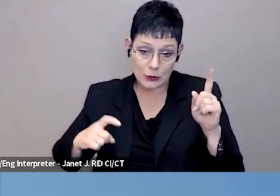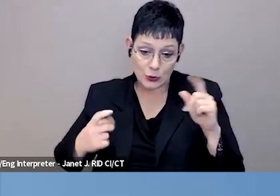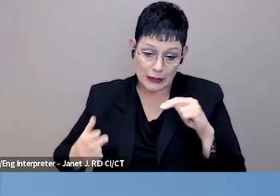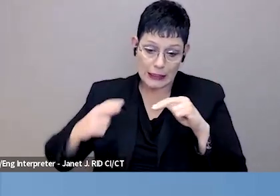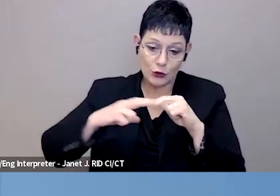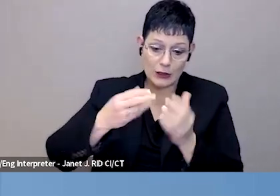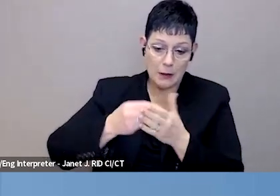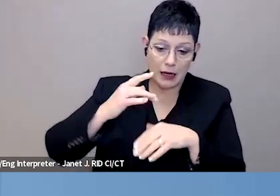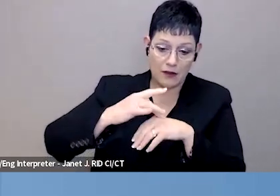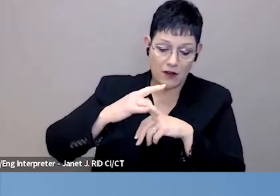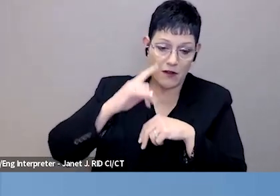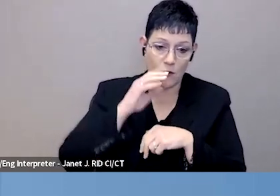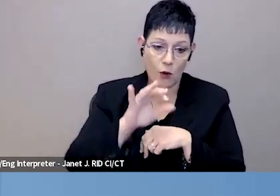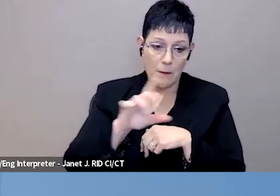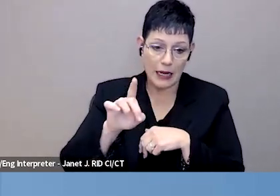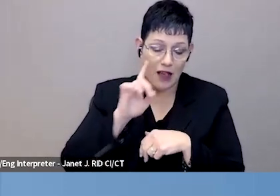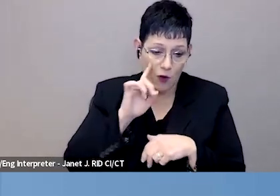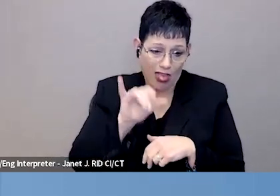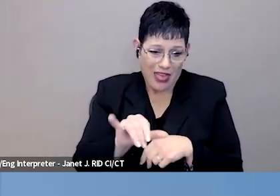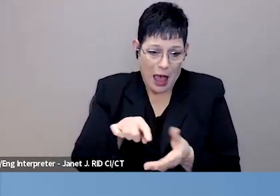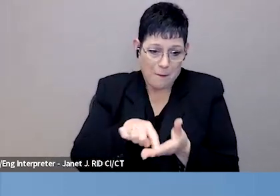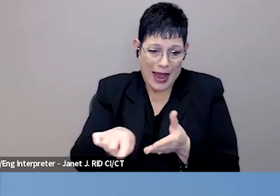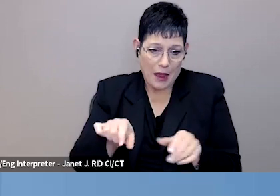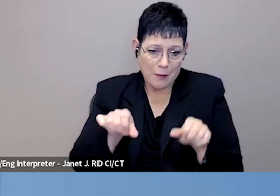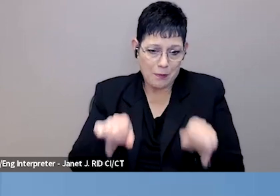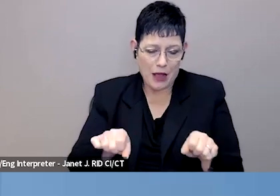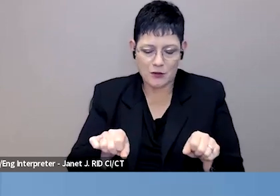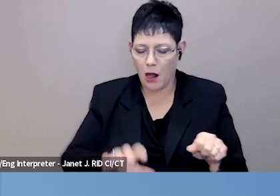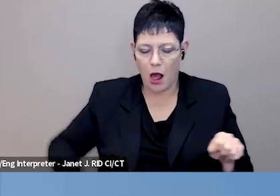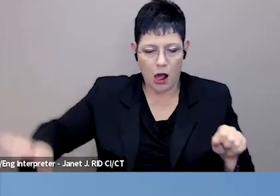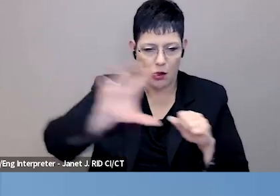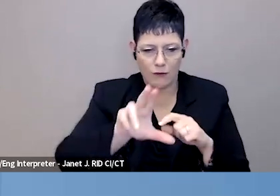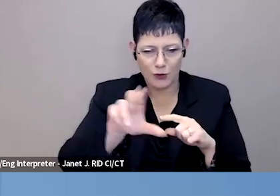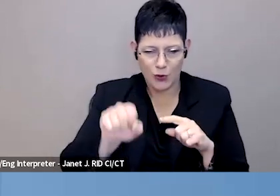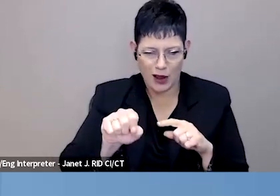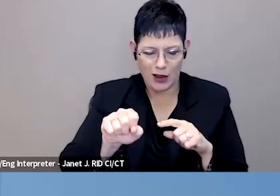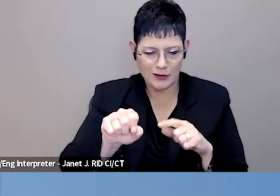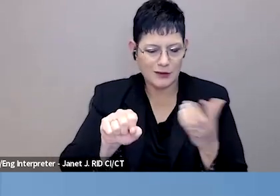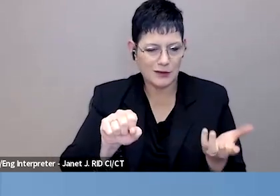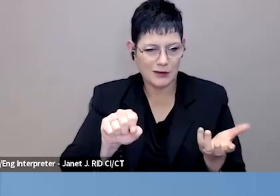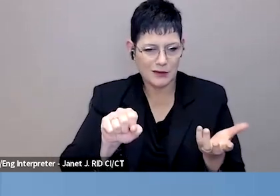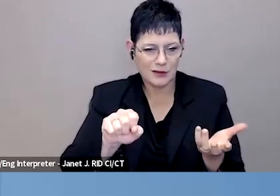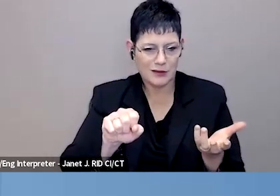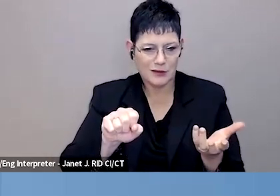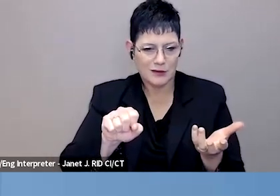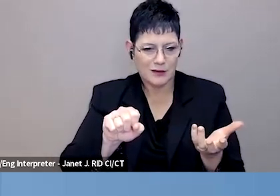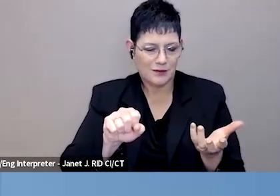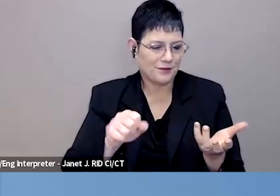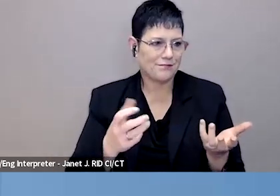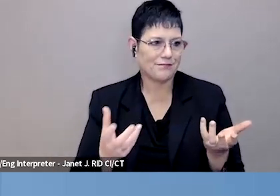increase funding for Medicaid to make that possible in every state, so that it's not,